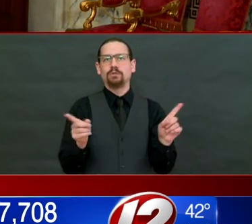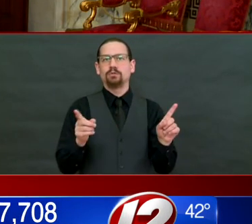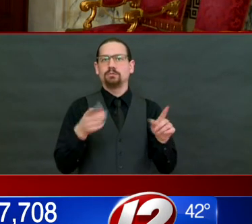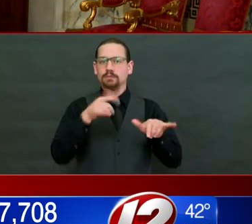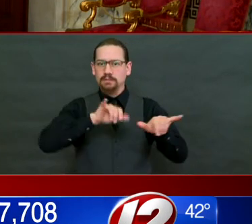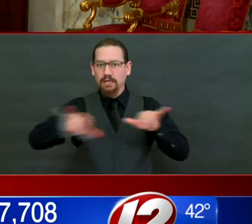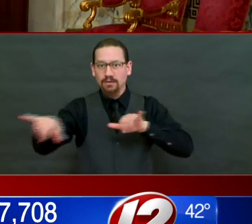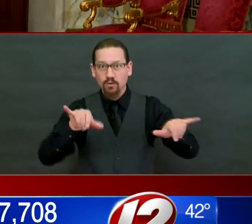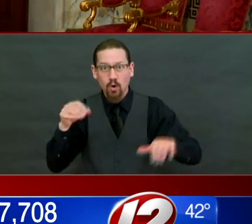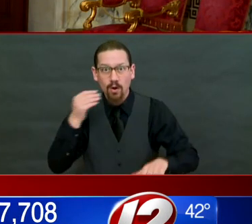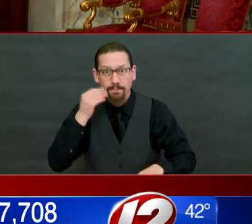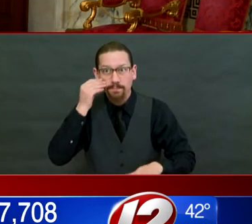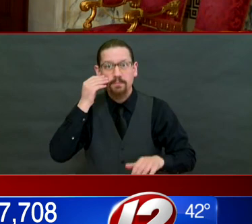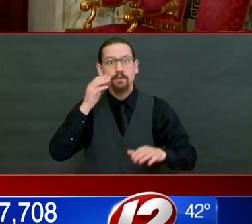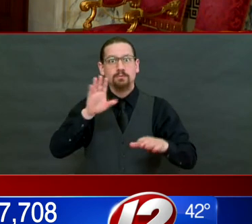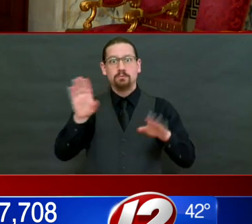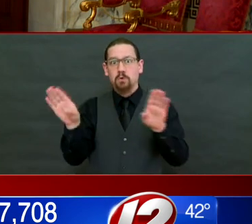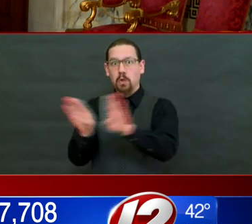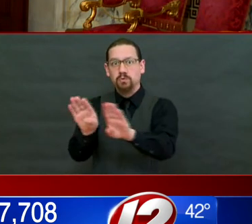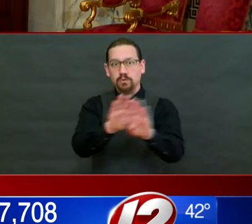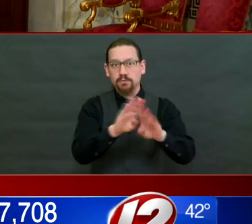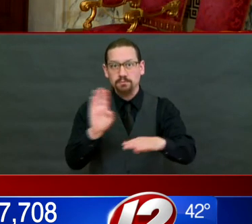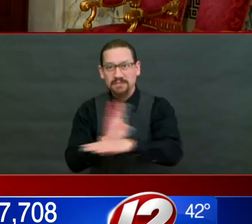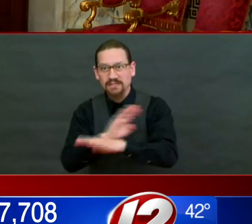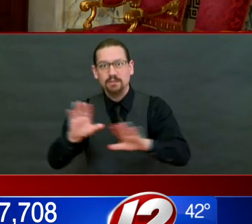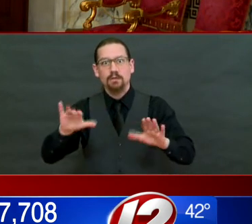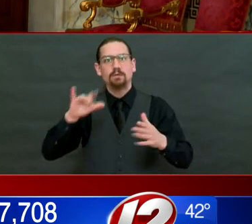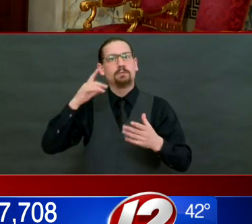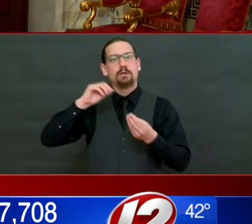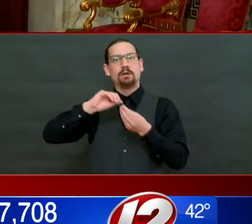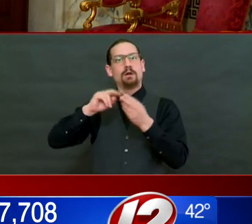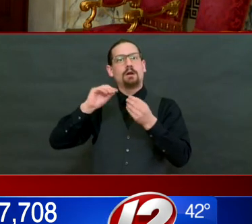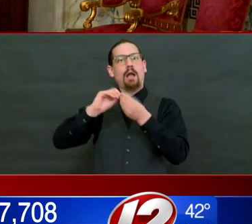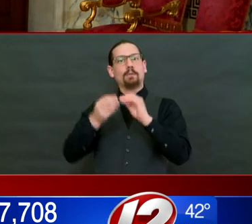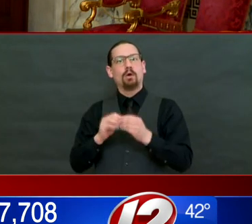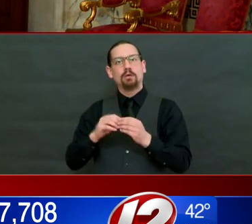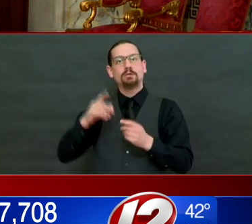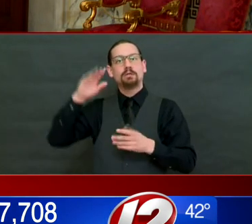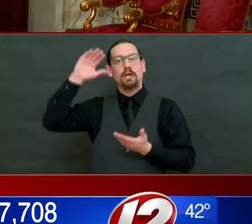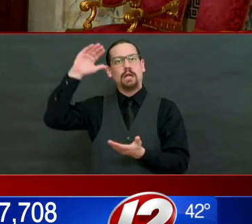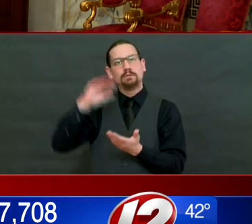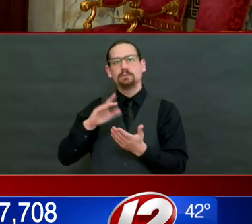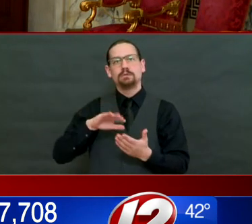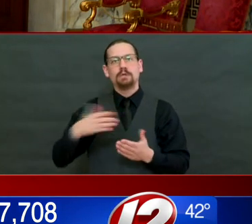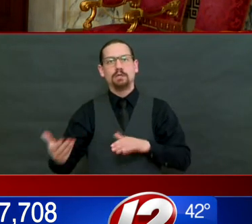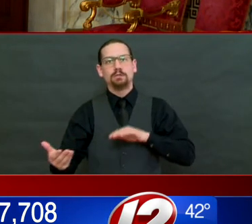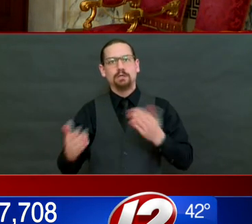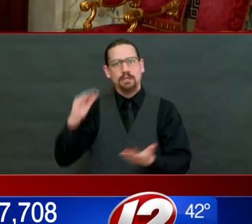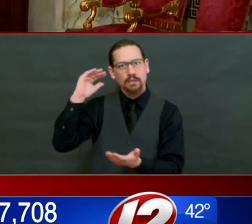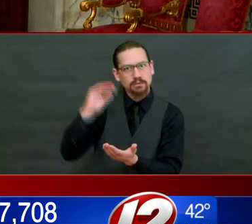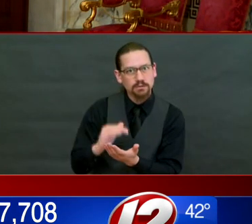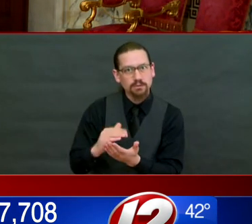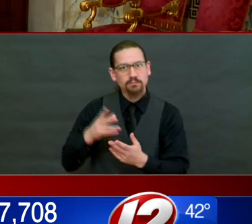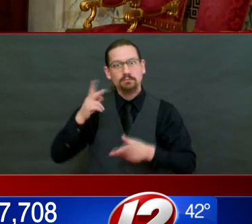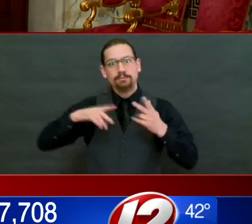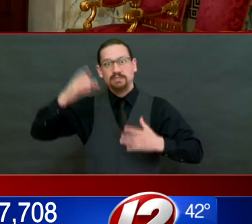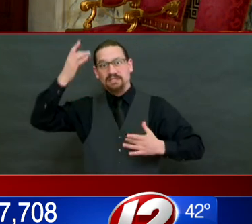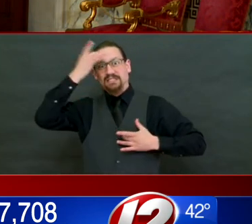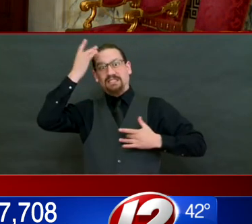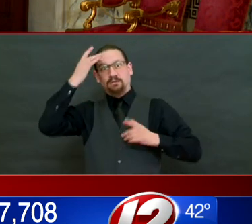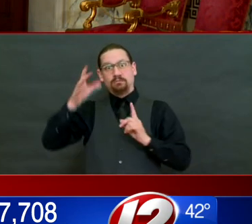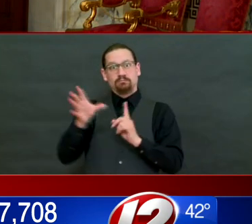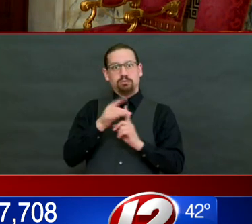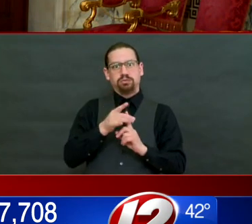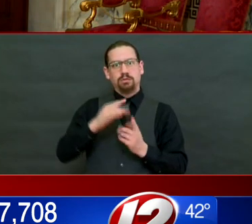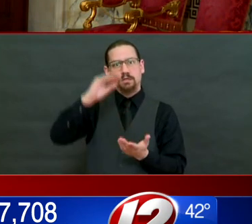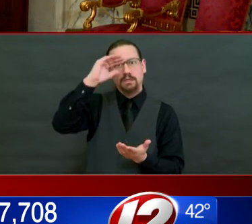level of hospitalizations and mortalities that we could have seen. And I would say, as I say, we're not out of the woods, and I wish we hadn't